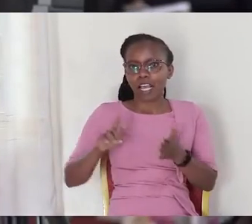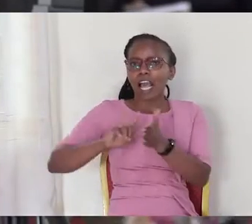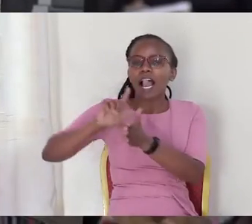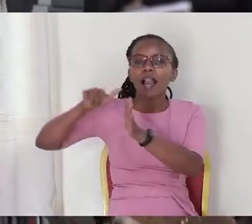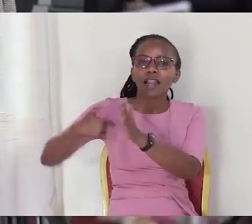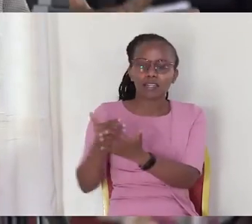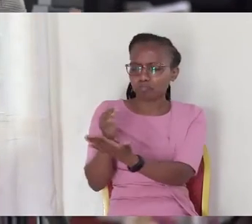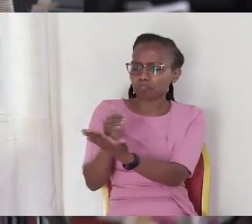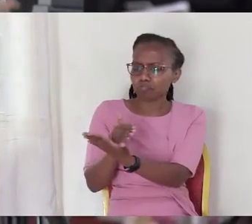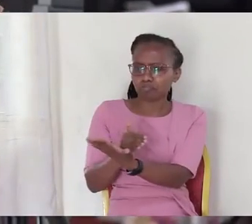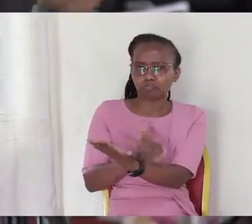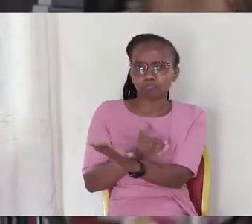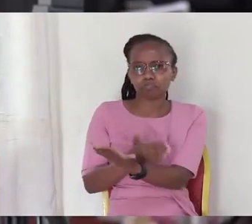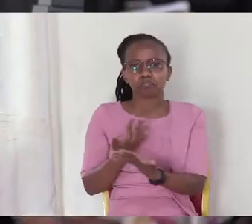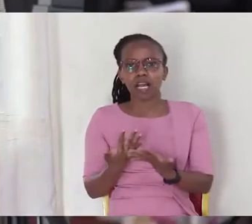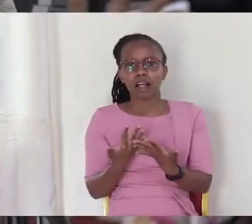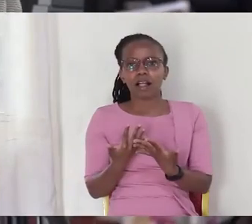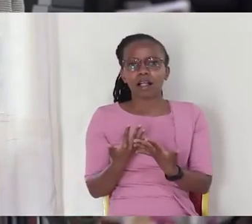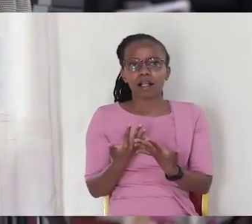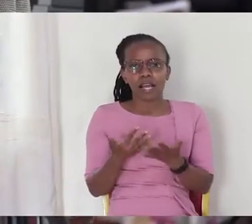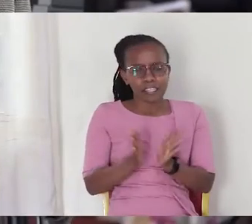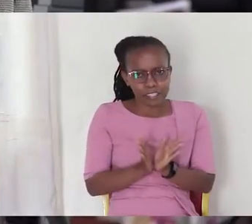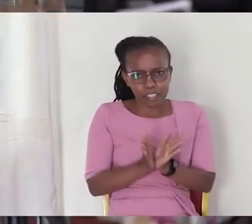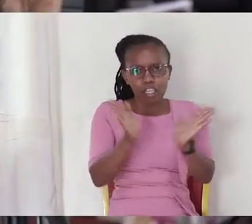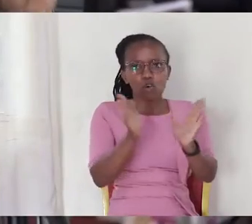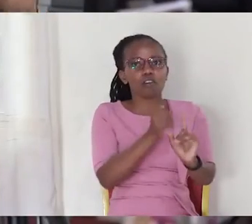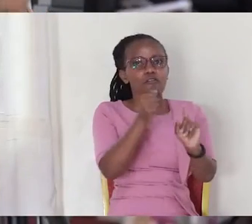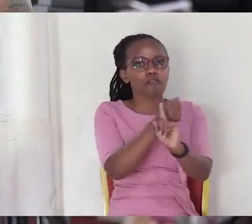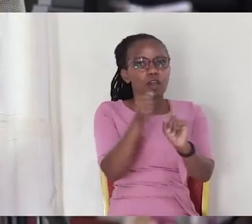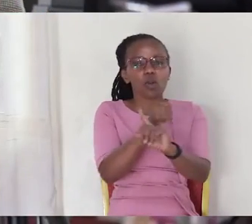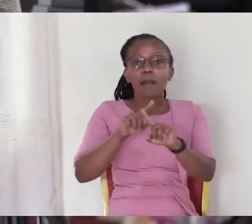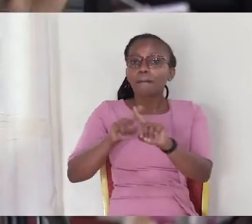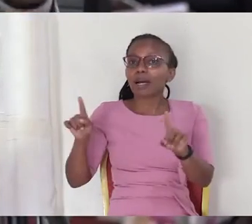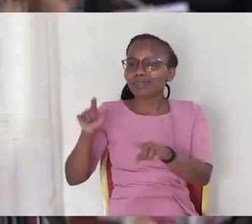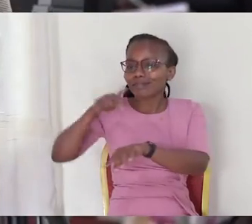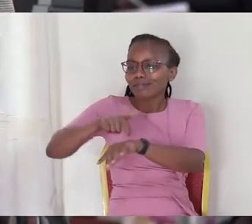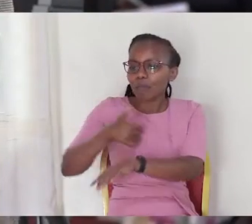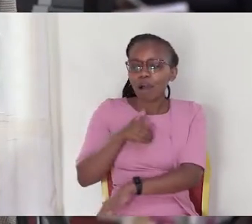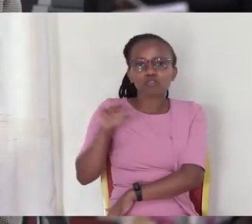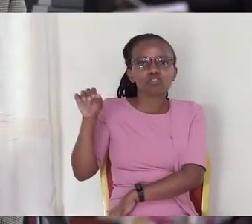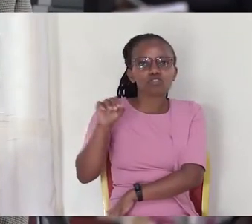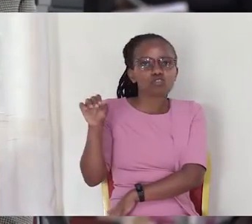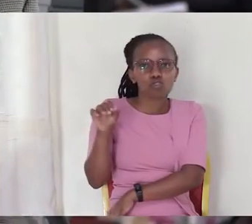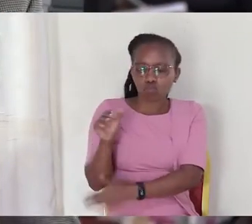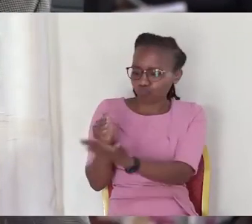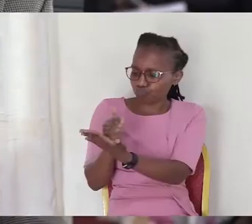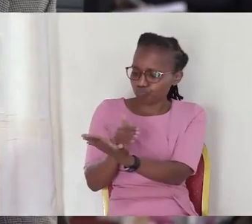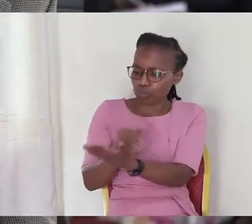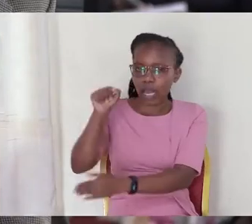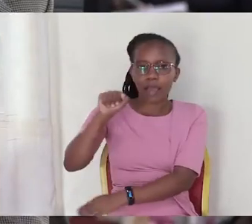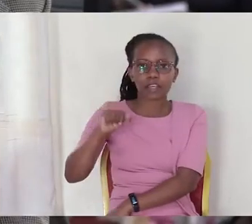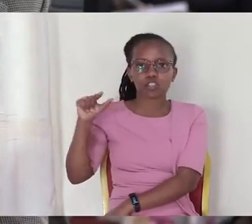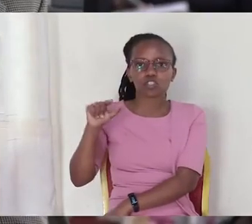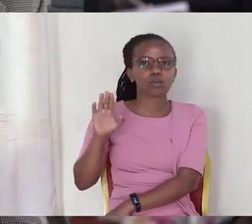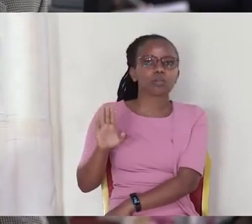documenting assault, bodily harm, all those kind of generalized acts of violence. But we don't find time to narrow down to SGBV